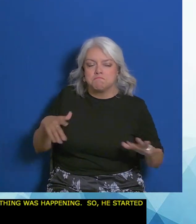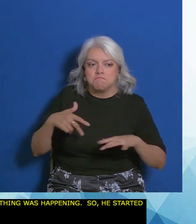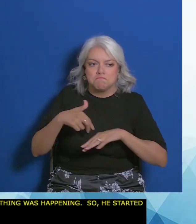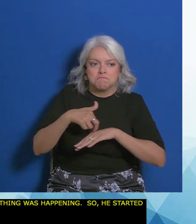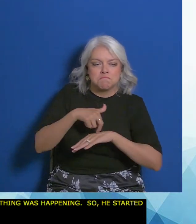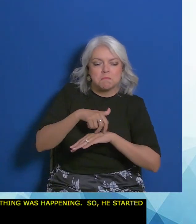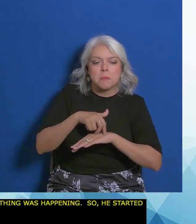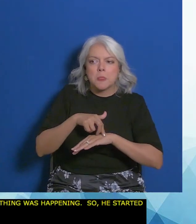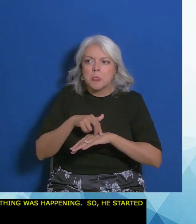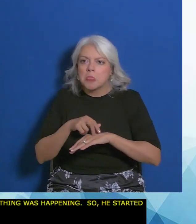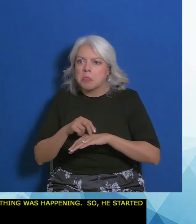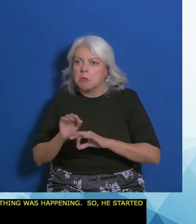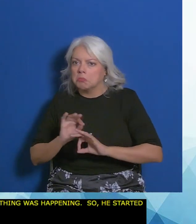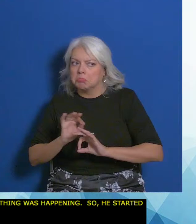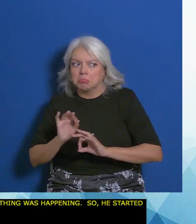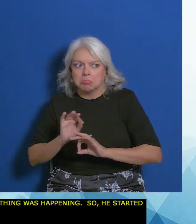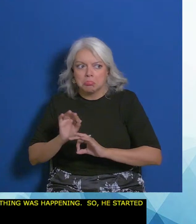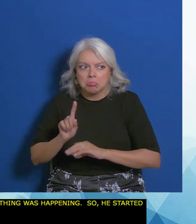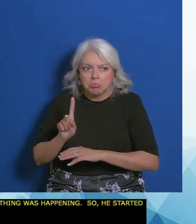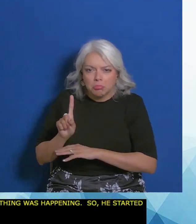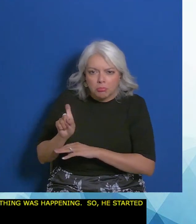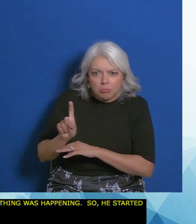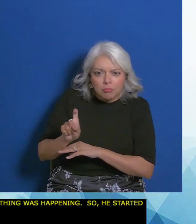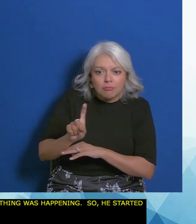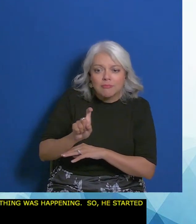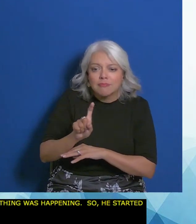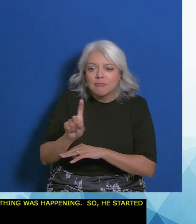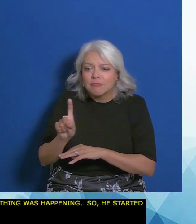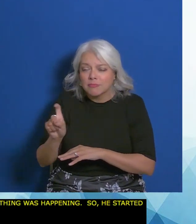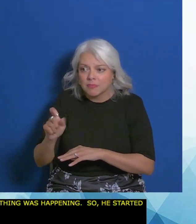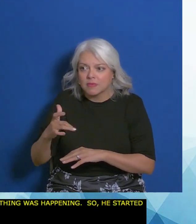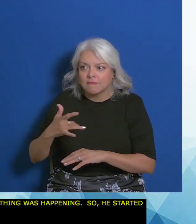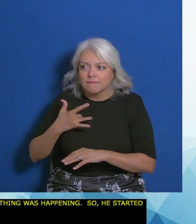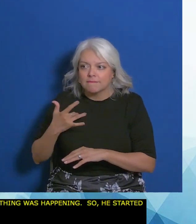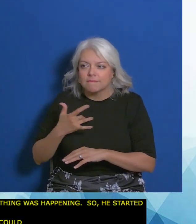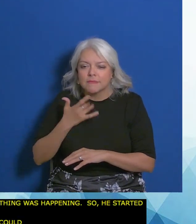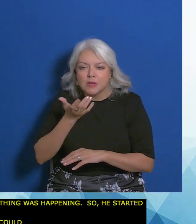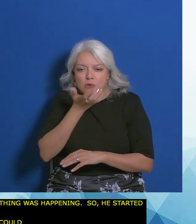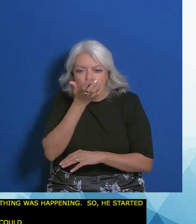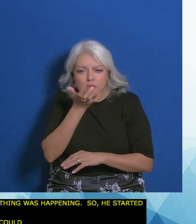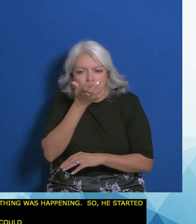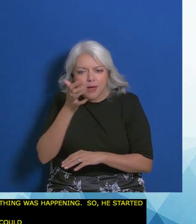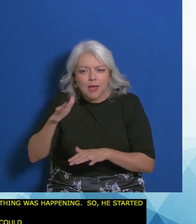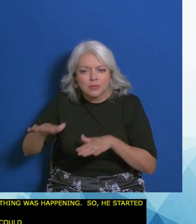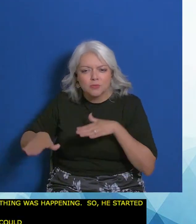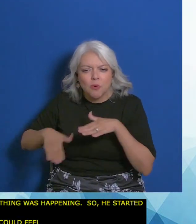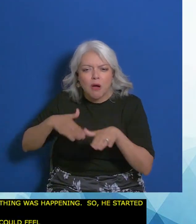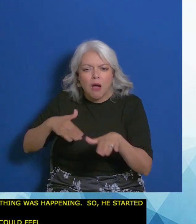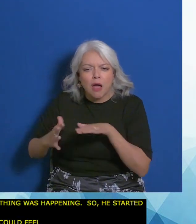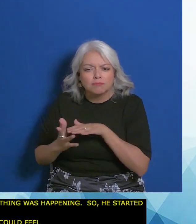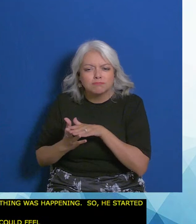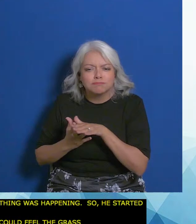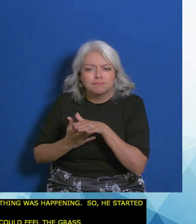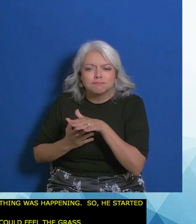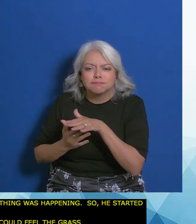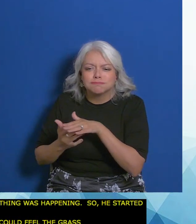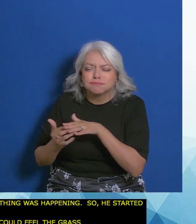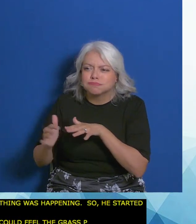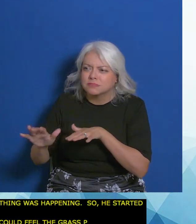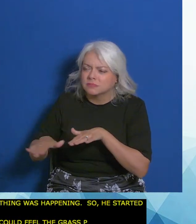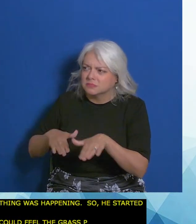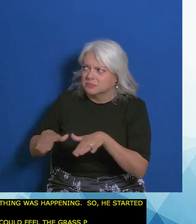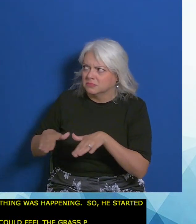legs, walked around. He could feel the grass, and still nothing